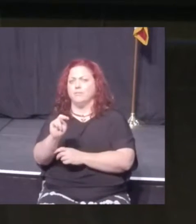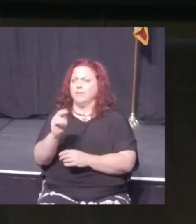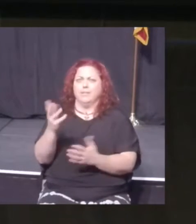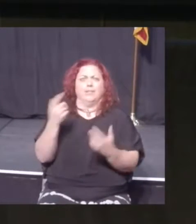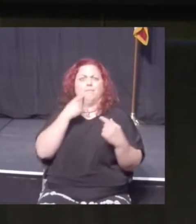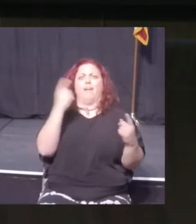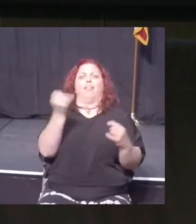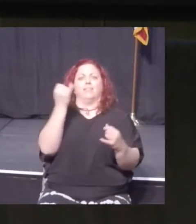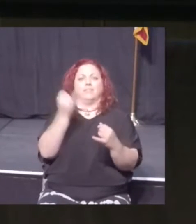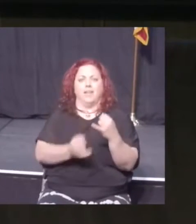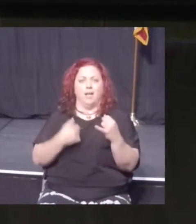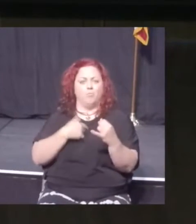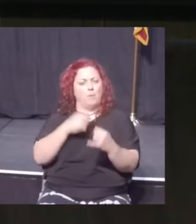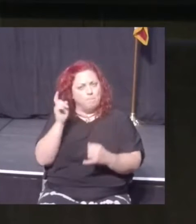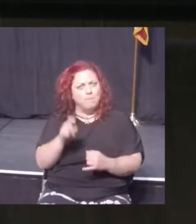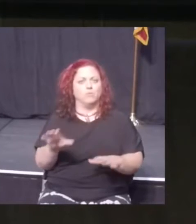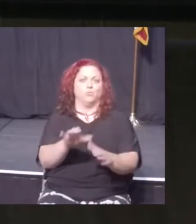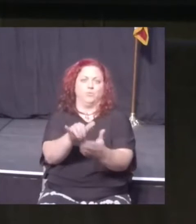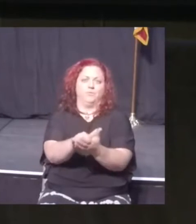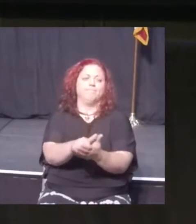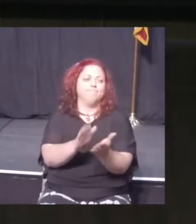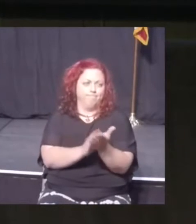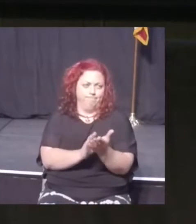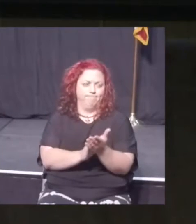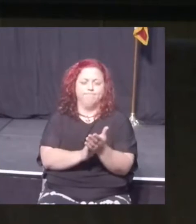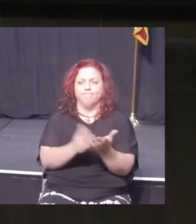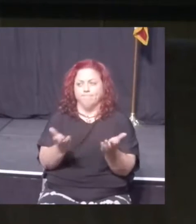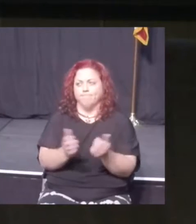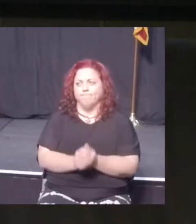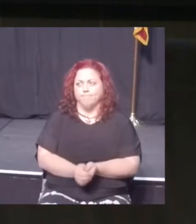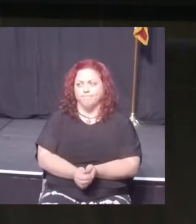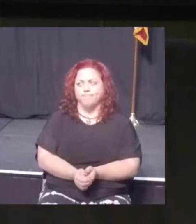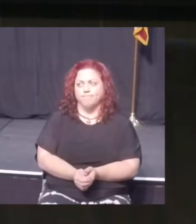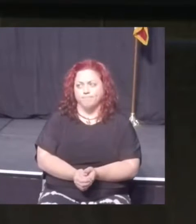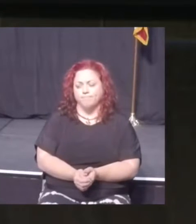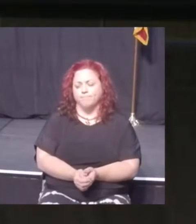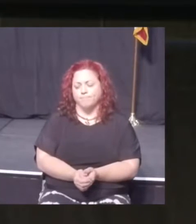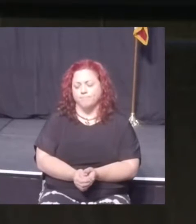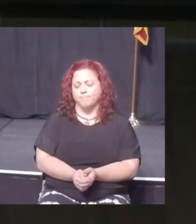we must make this happen. While